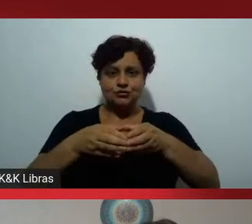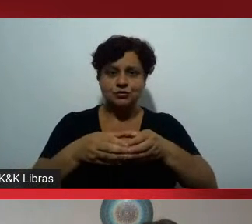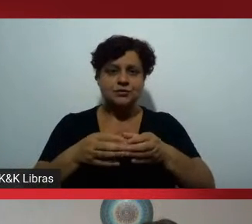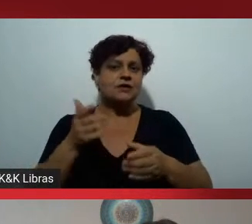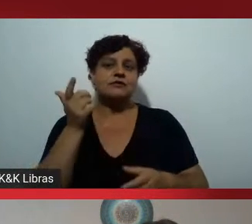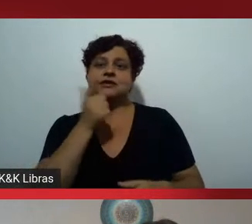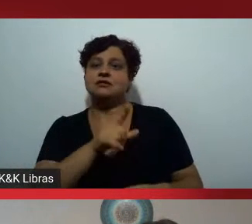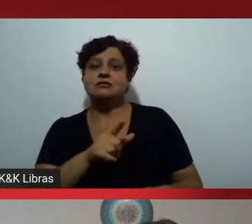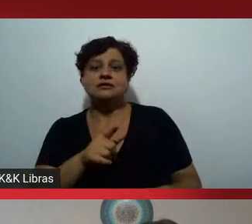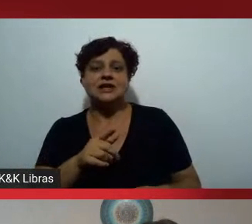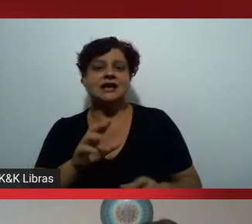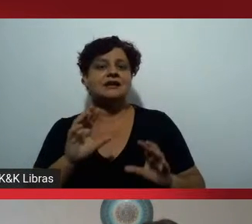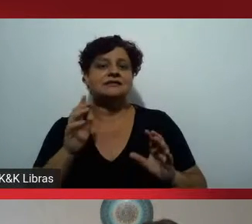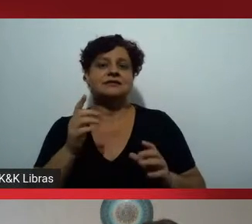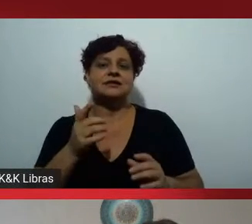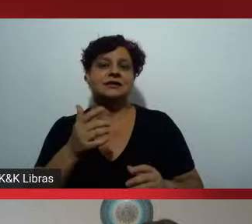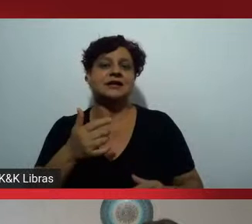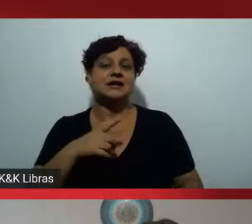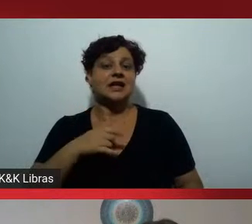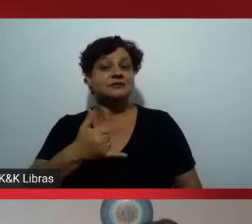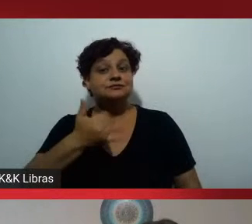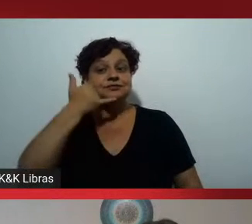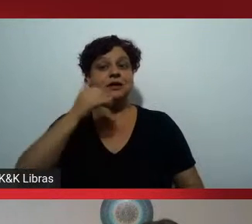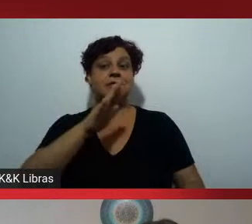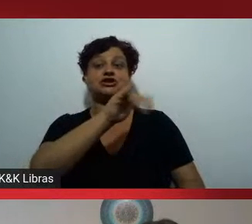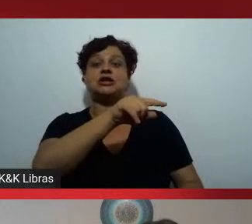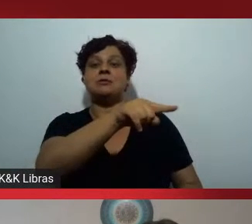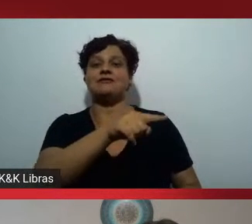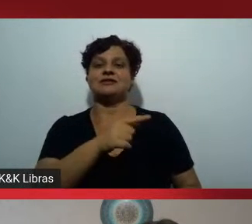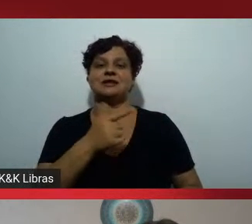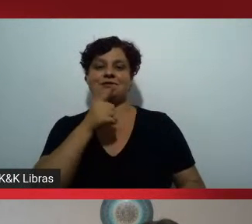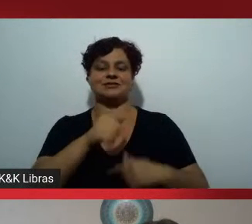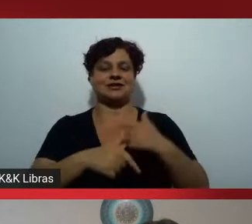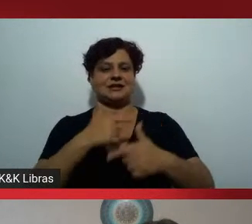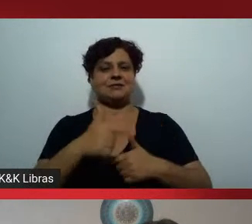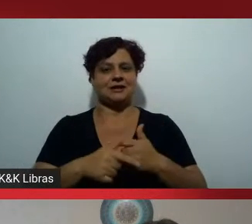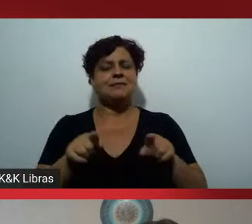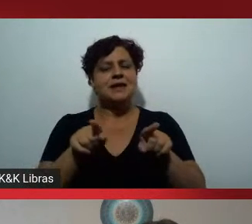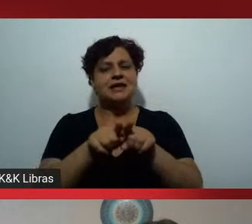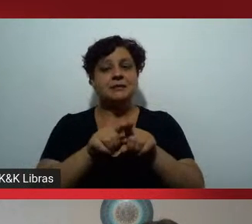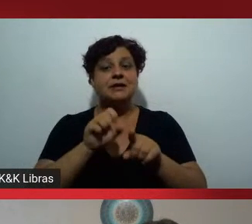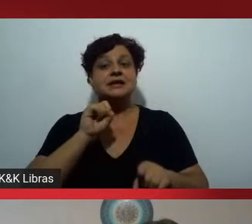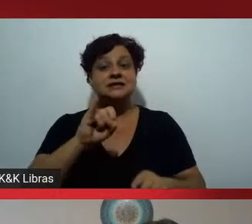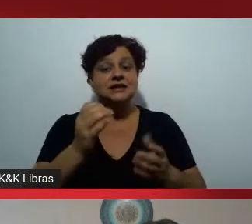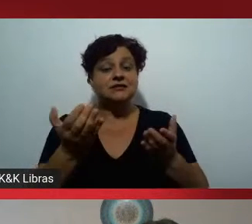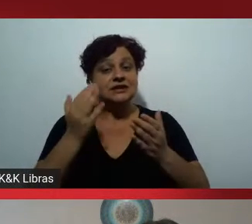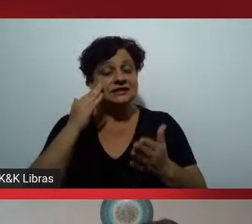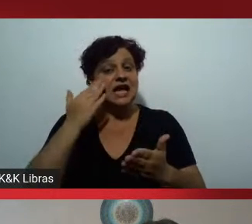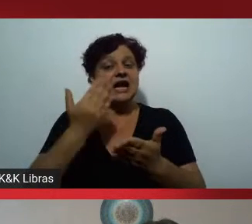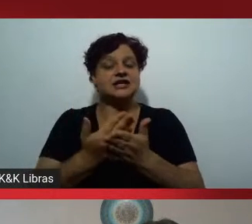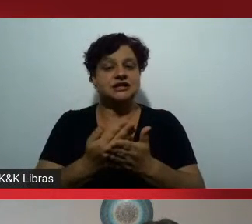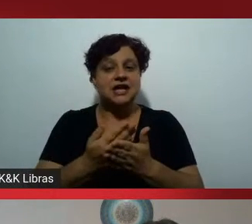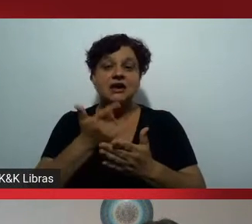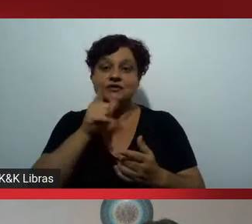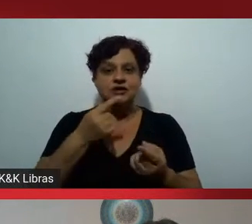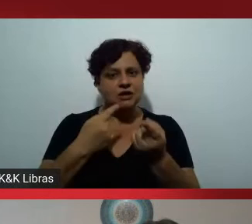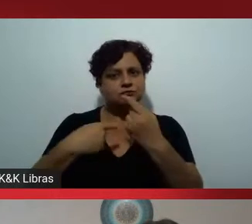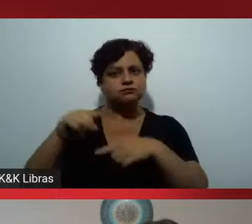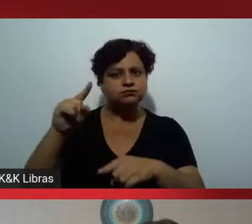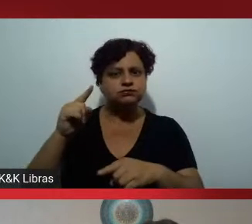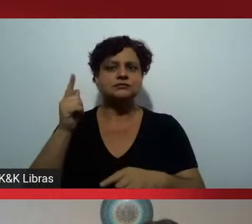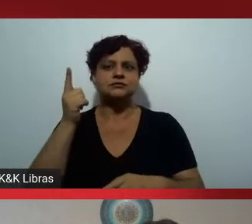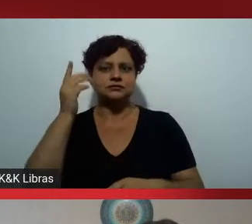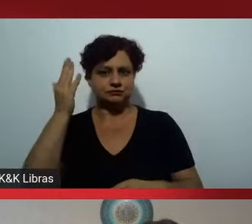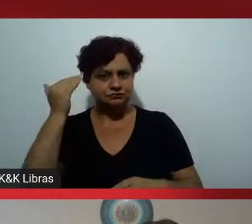you want to believe in your own success, it's really important that you see someone who looks like you who is successful so that you understand what the path is